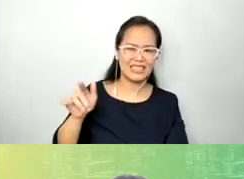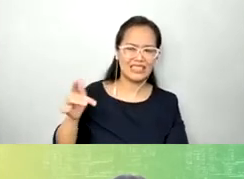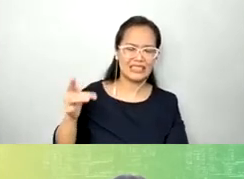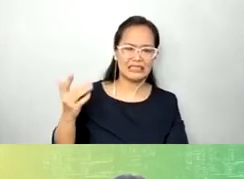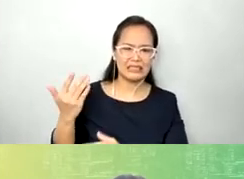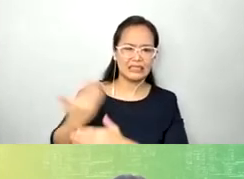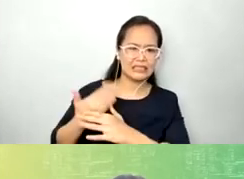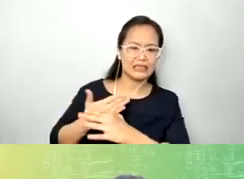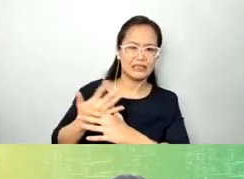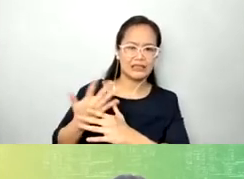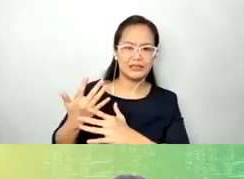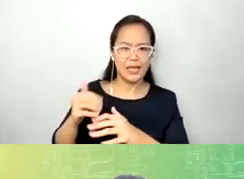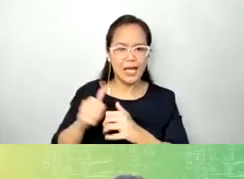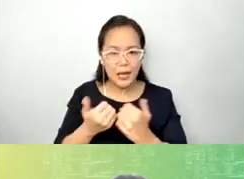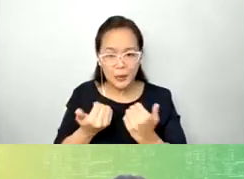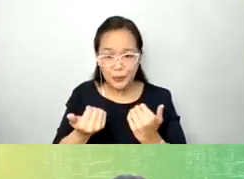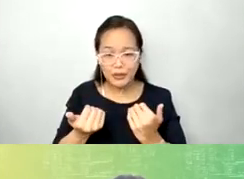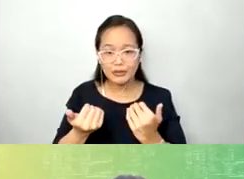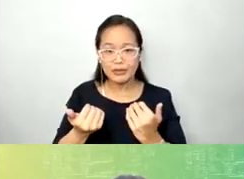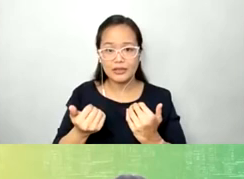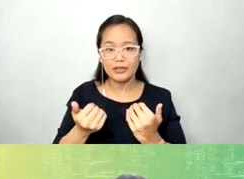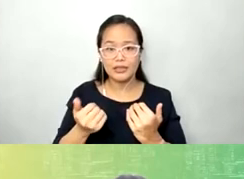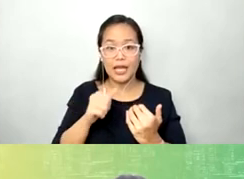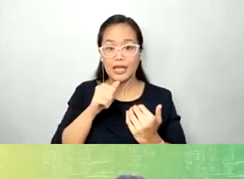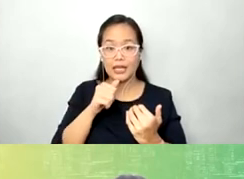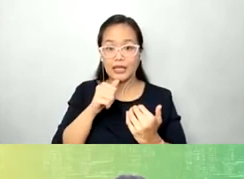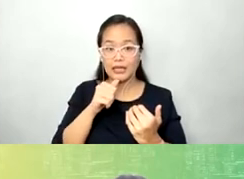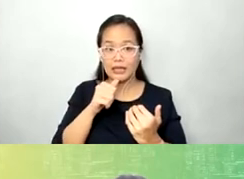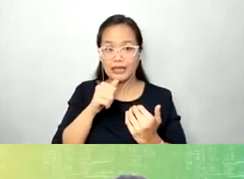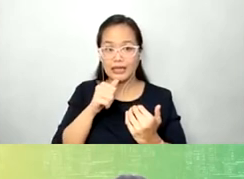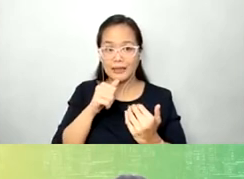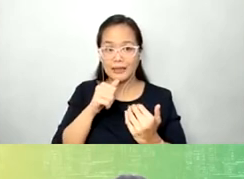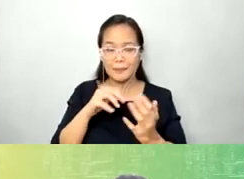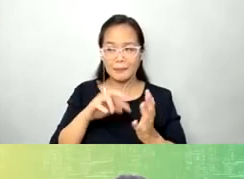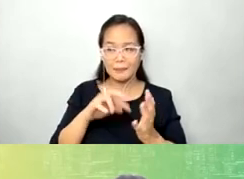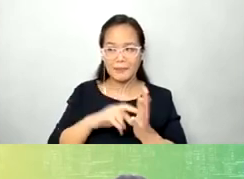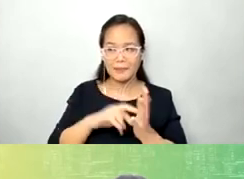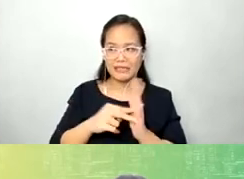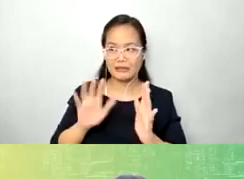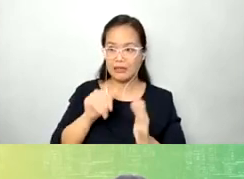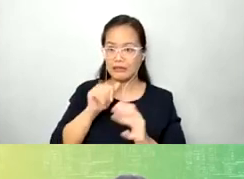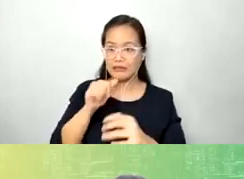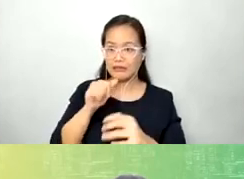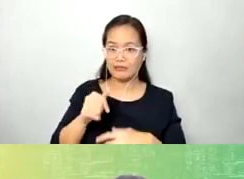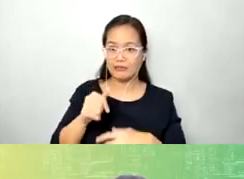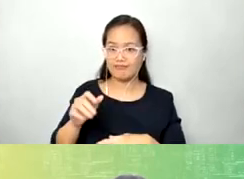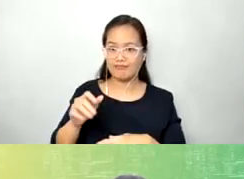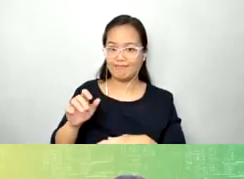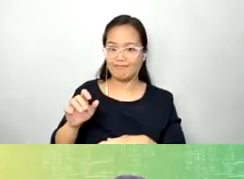one way to address that is not so much to switch off that person, but to take care of that thing